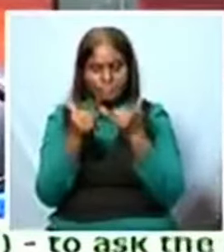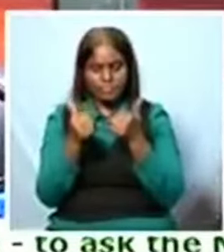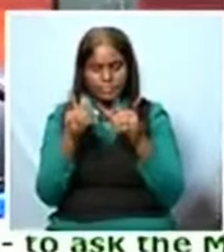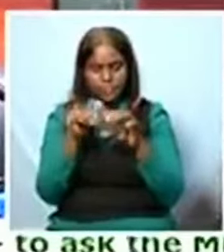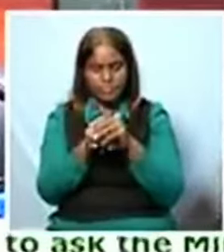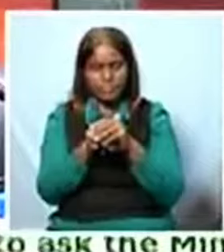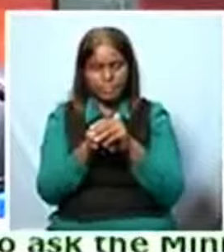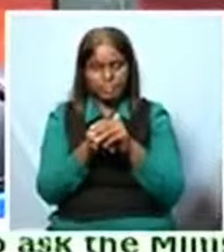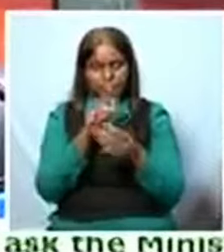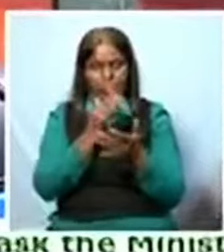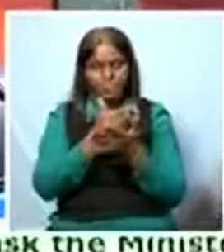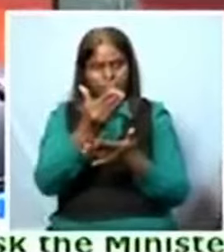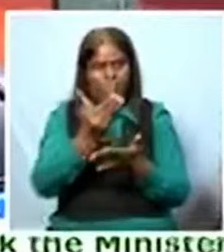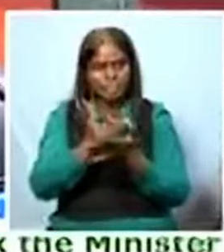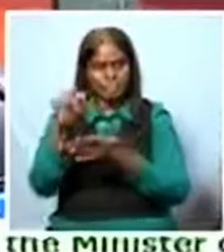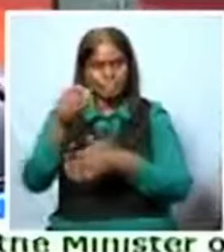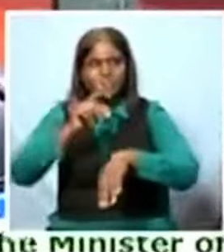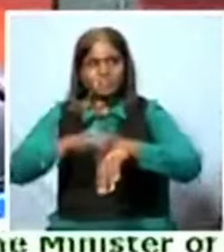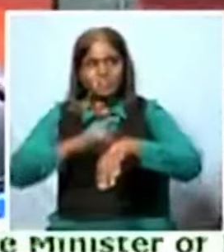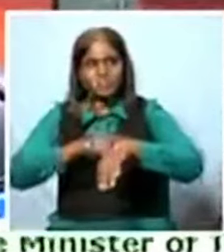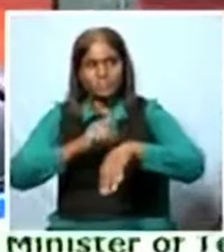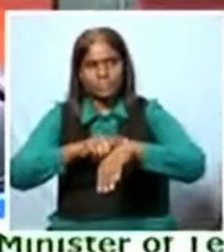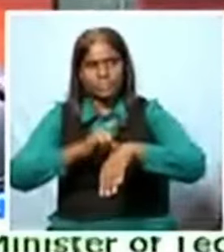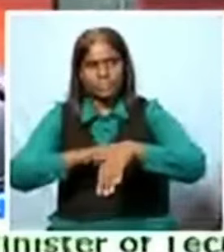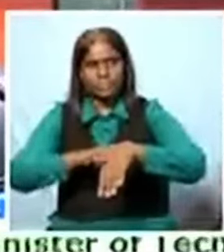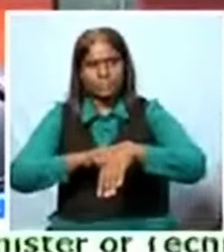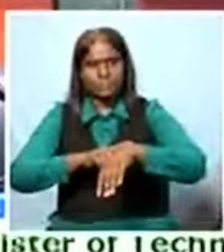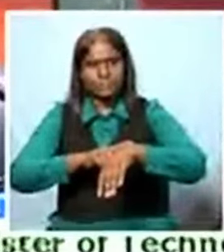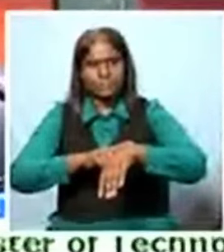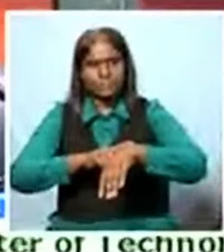primary procurement stage.